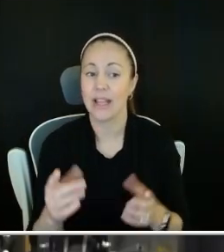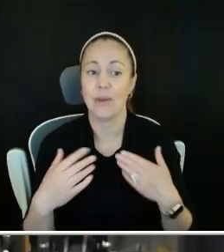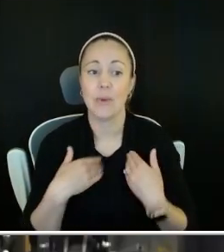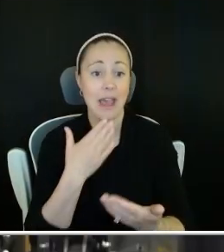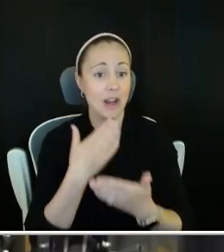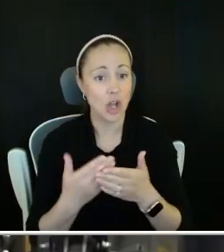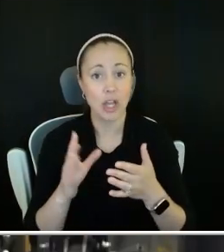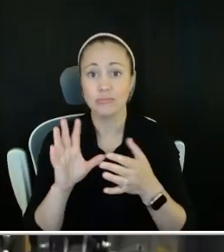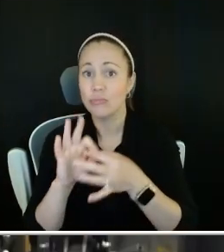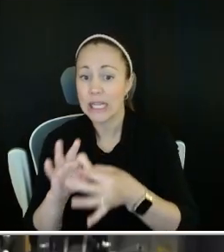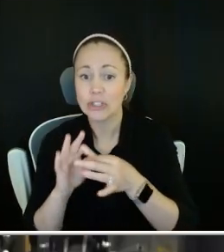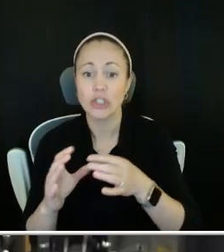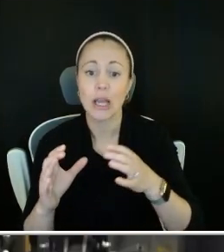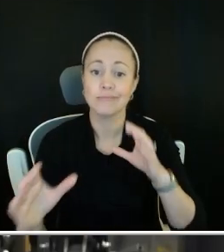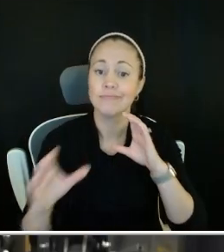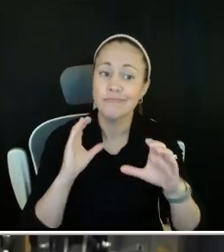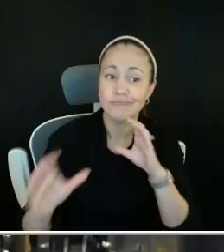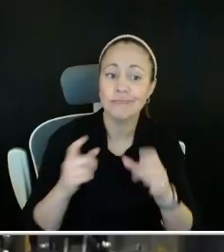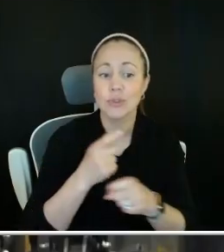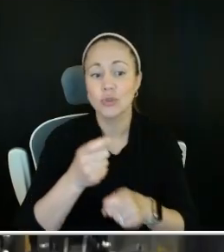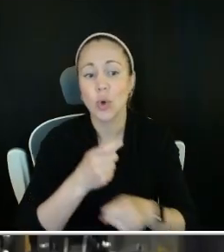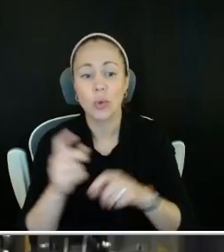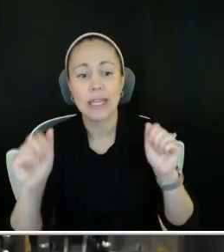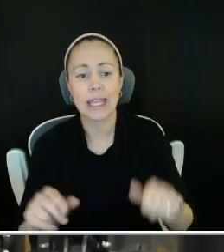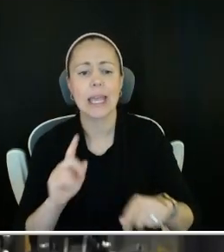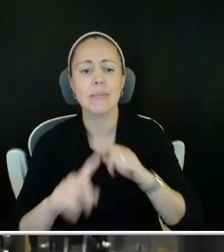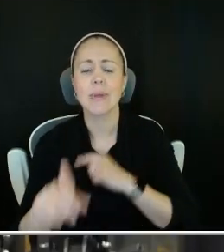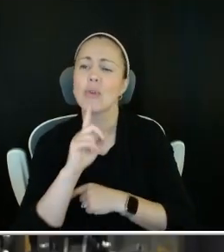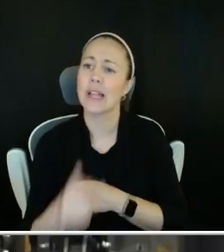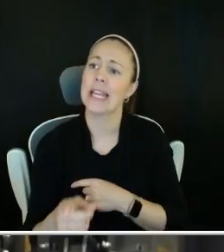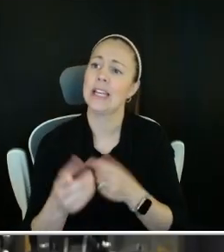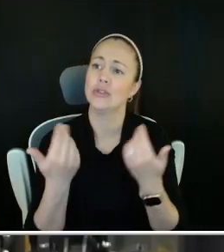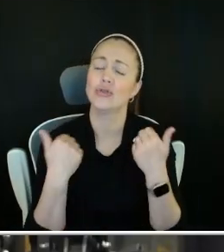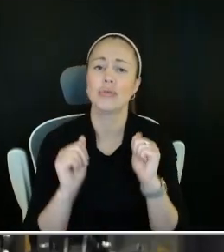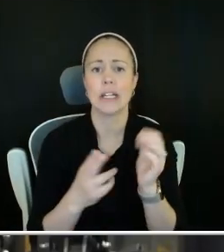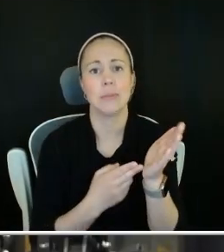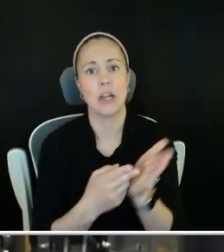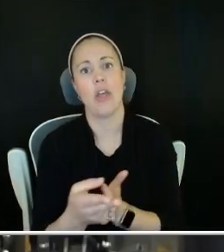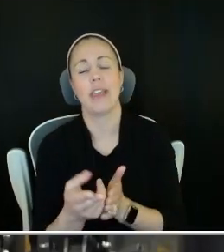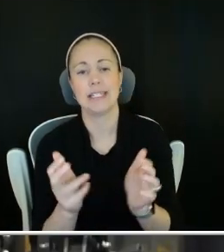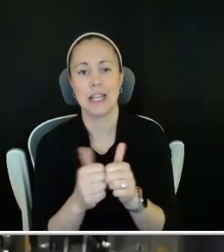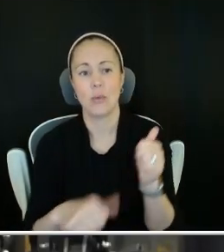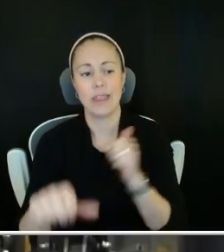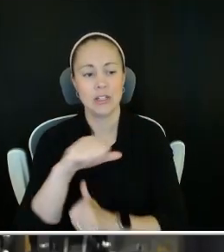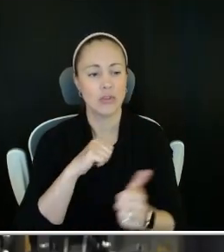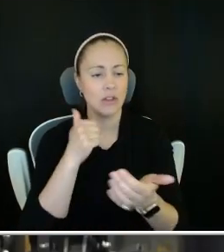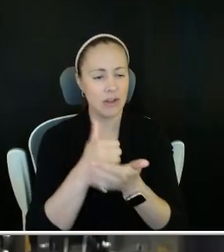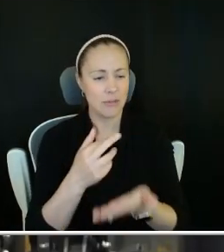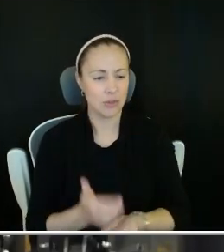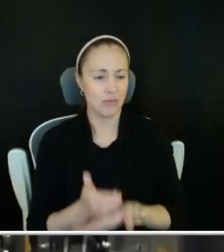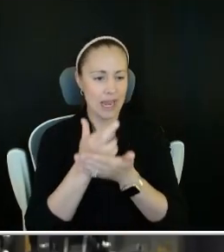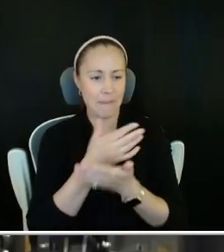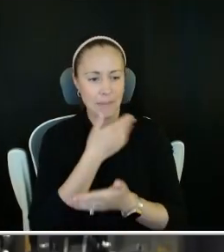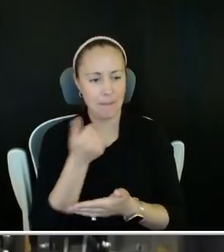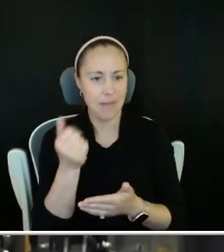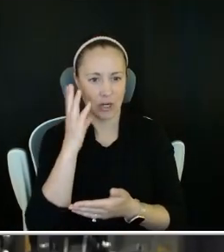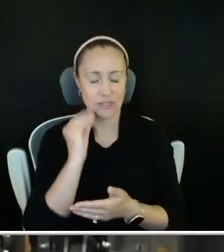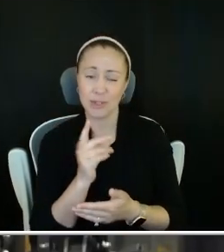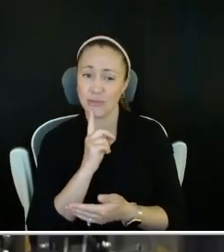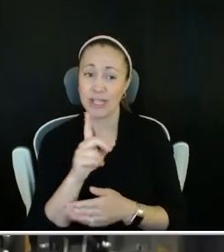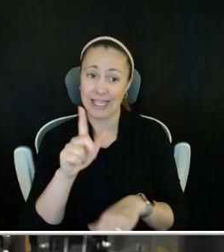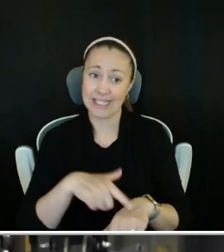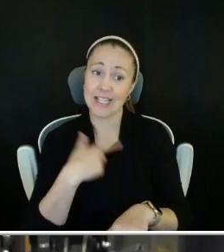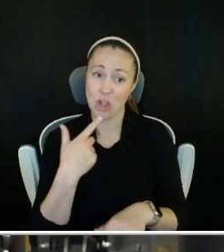each other and just be really authentic with each other, because that seems to make rehab go much better. Because it's a long road, and you got to come a